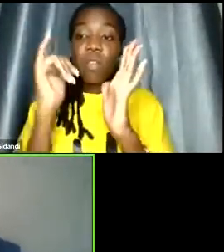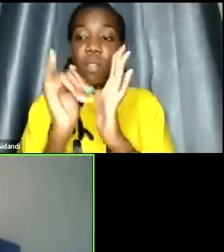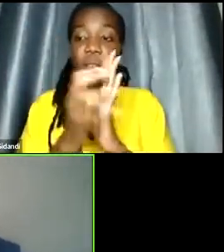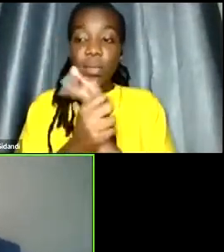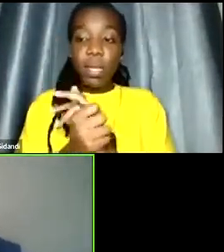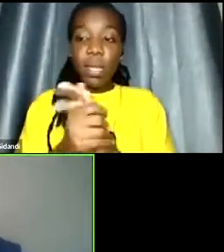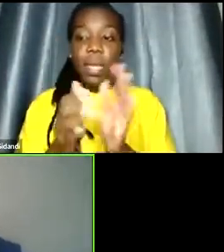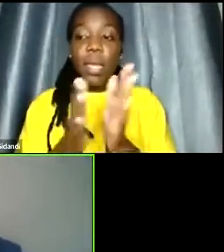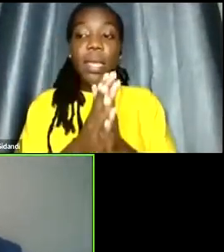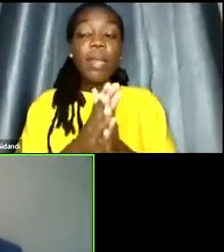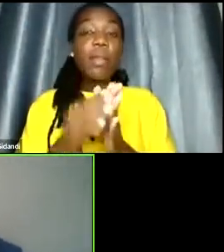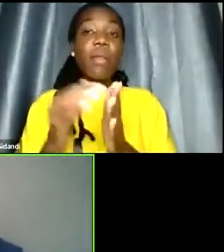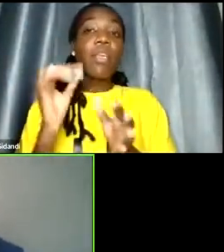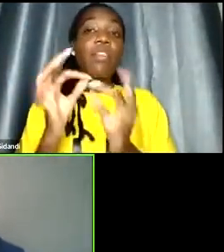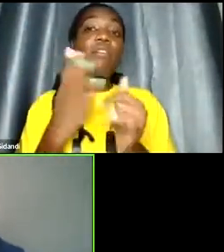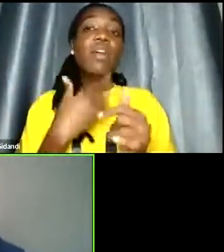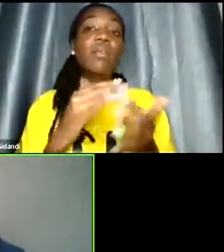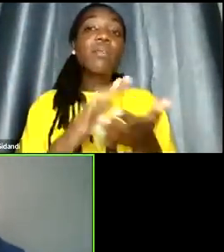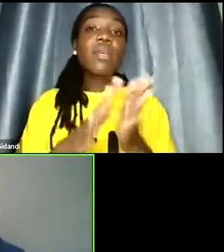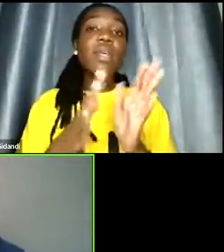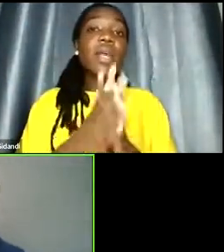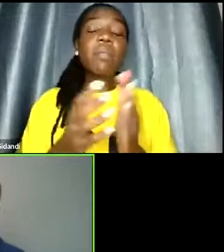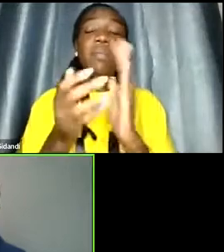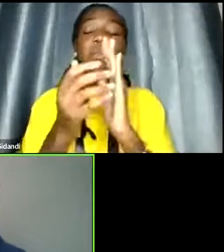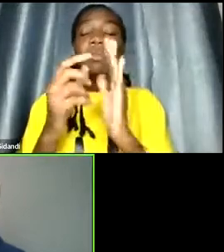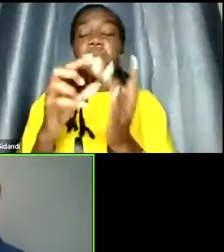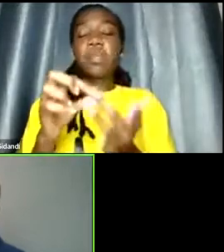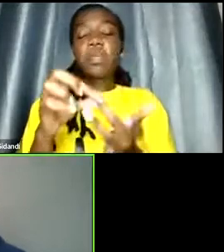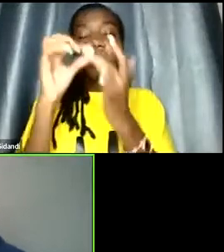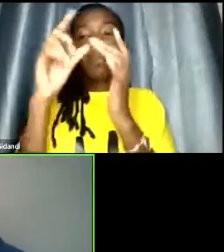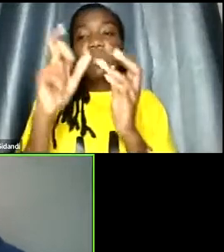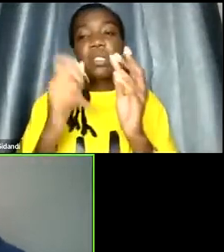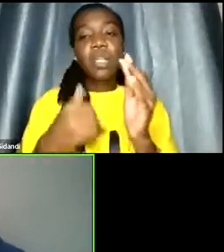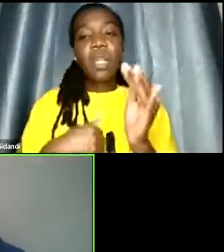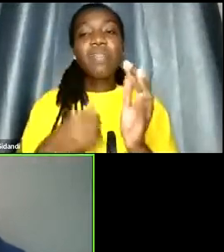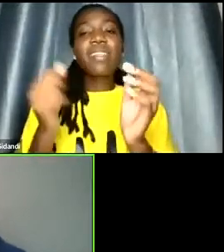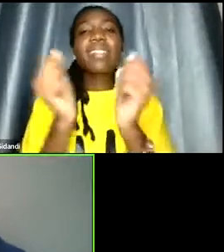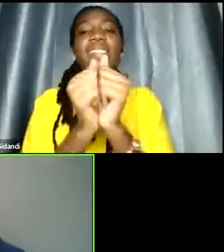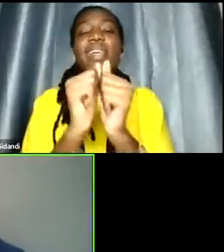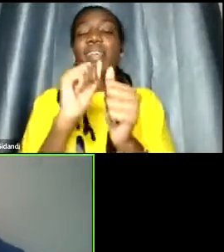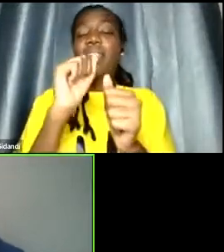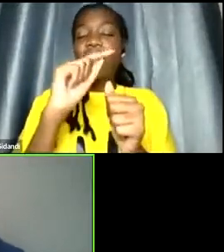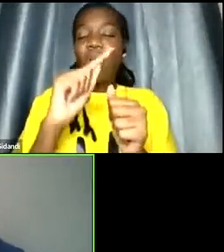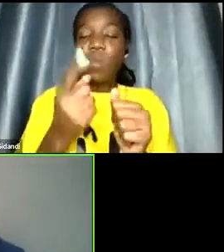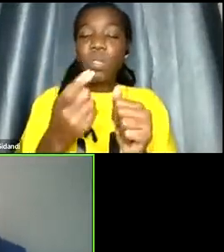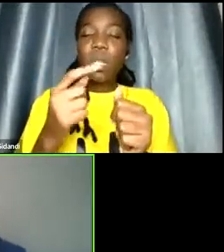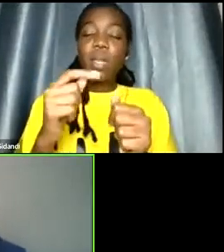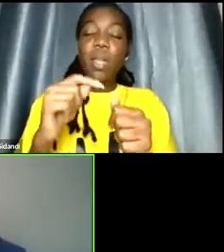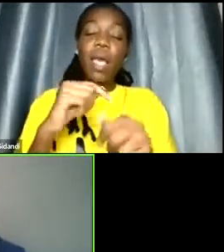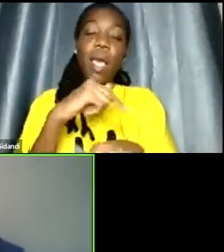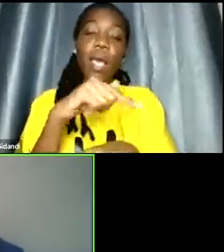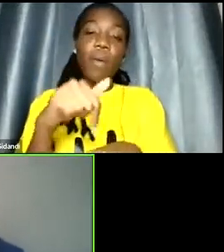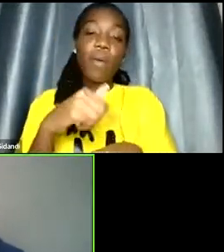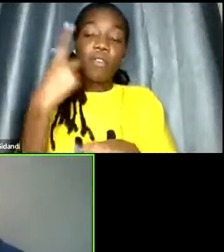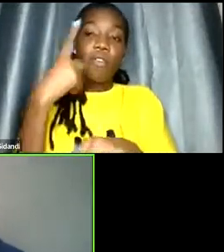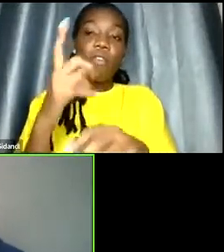specialist in anything, you need at least 10,000 hours of practice. What is 10,000 hours? It's 10